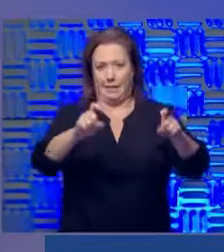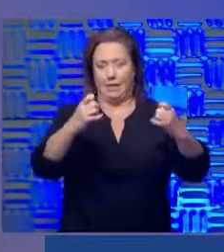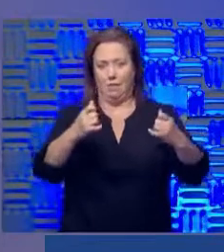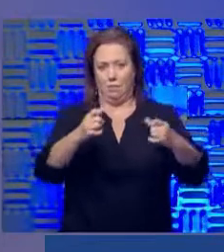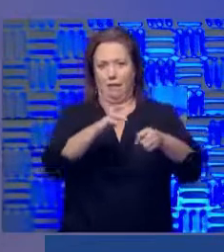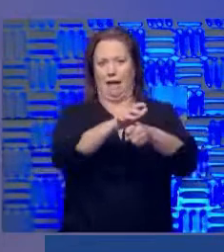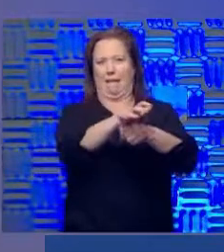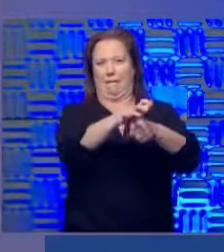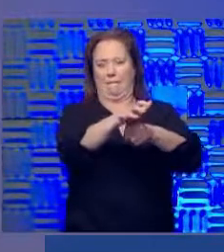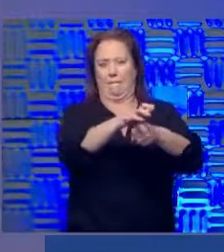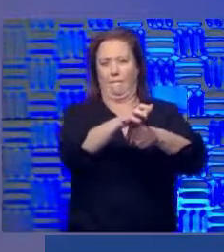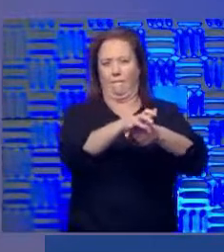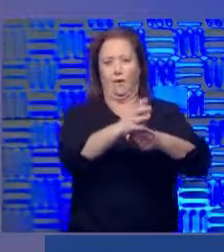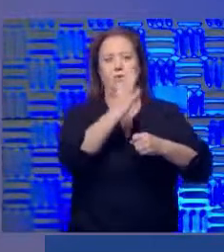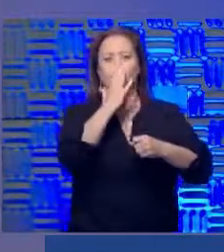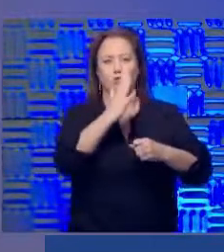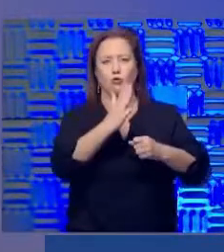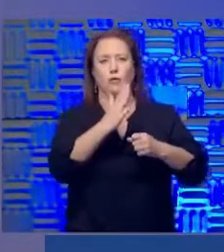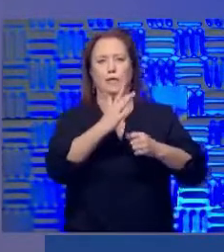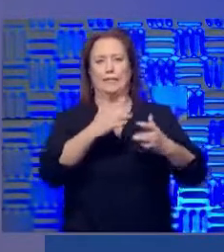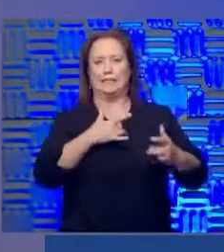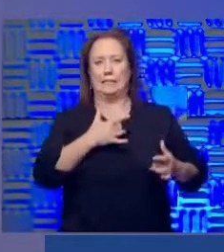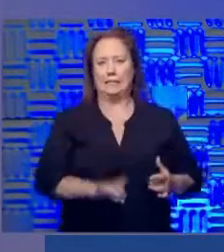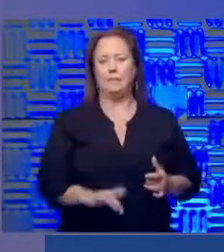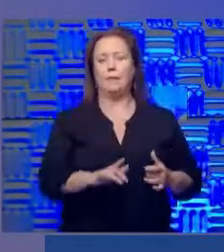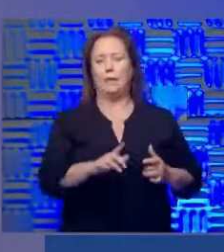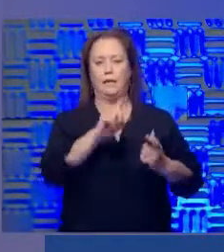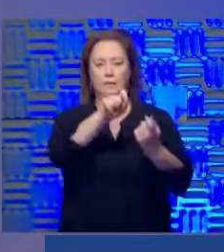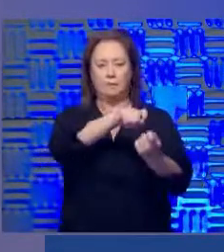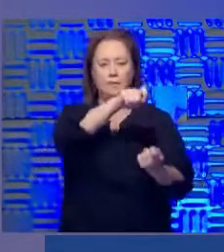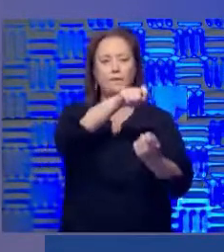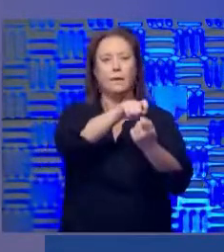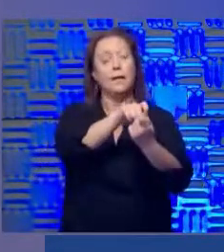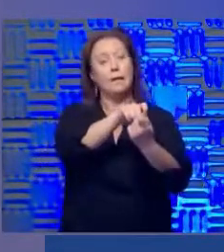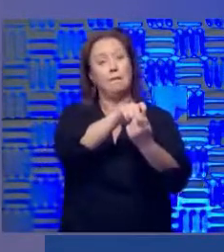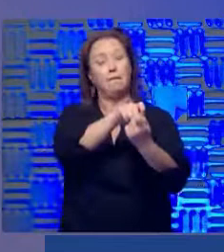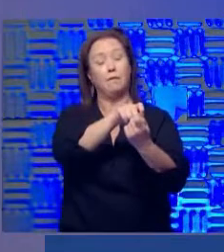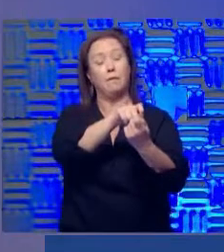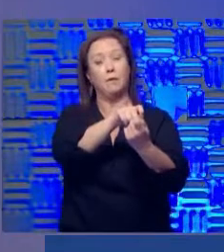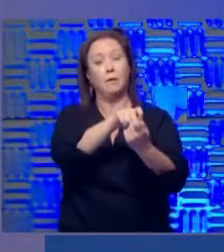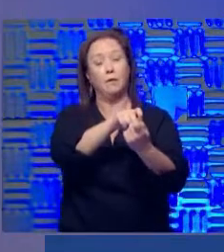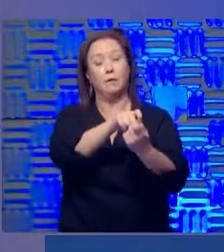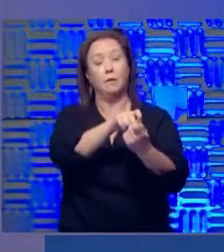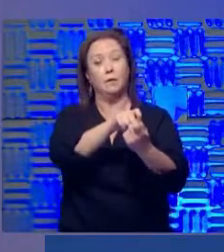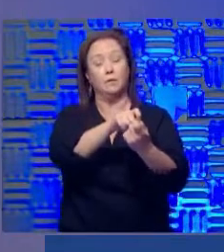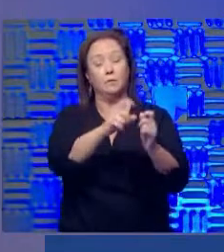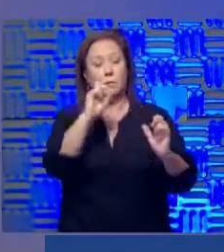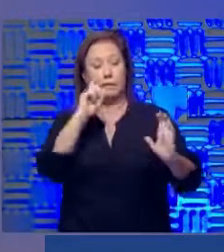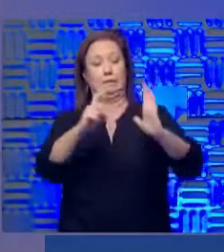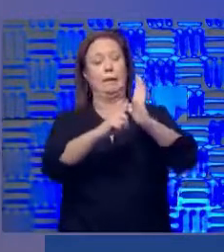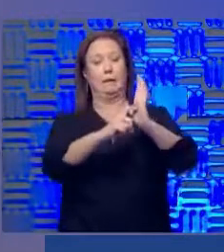adequate and very good sensitivity and specificity in telling you that we did detect the antibody, it truly